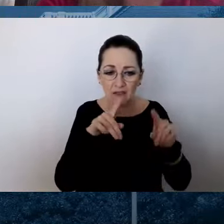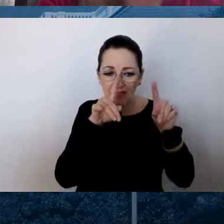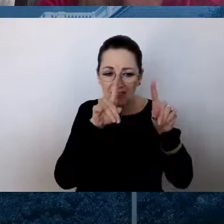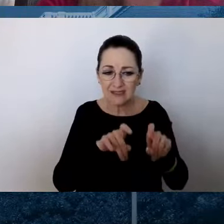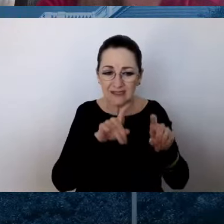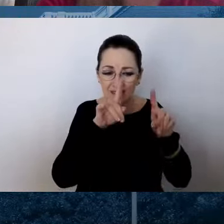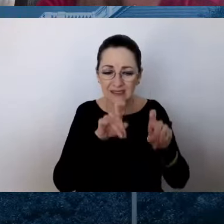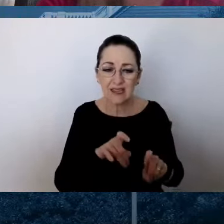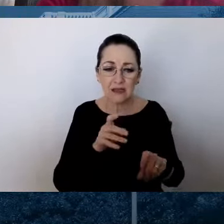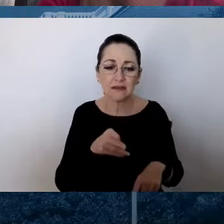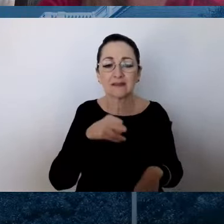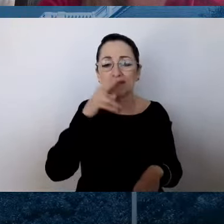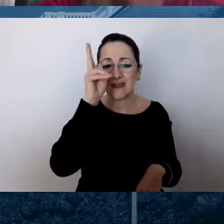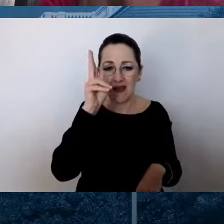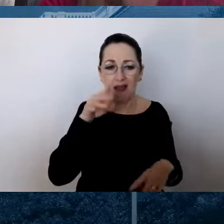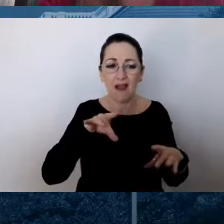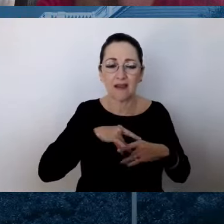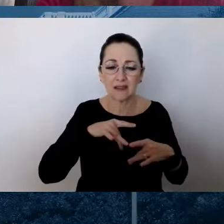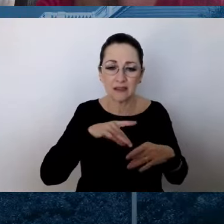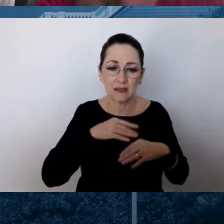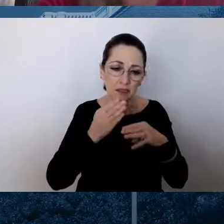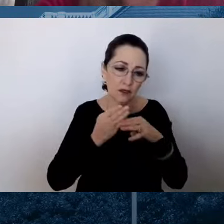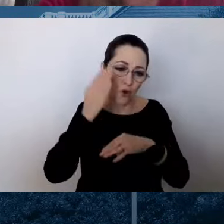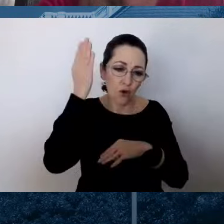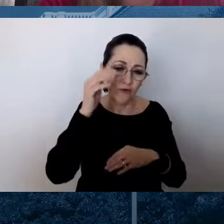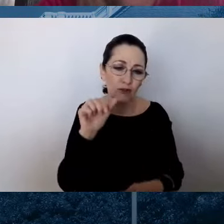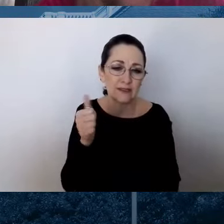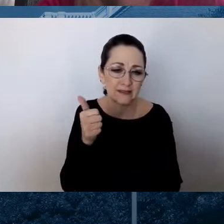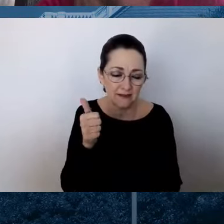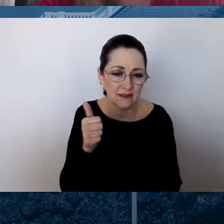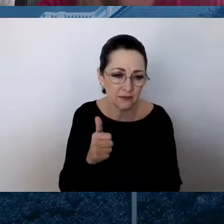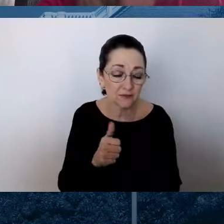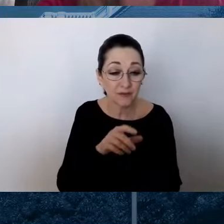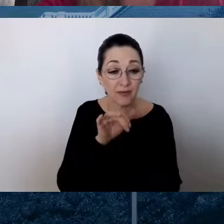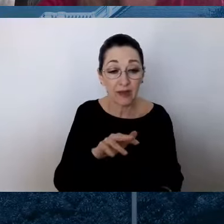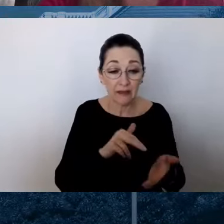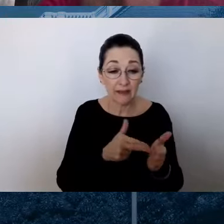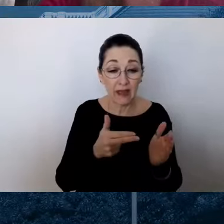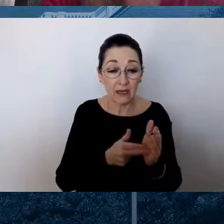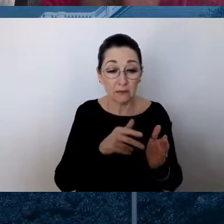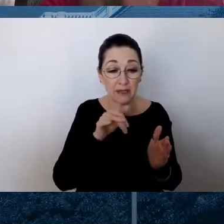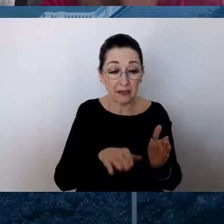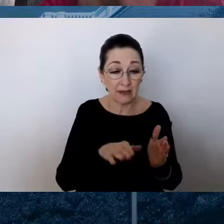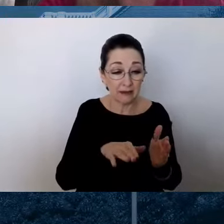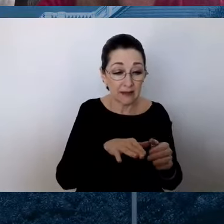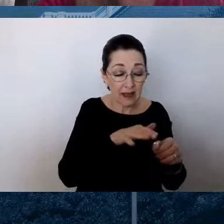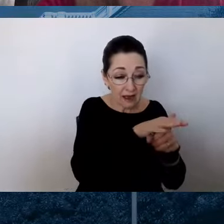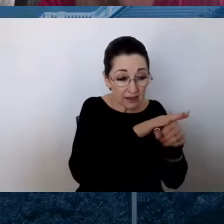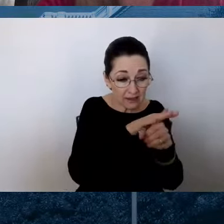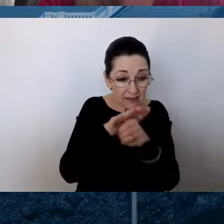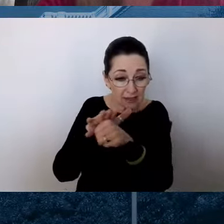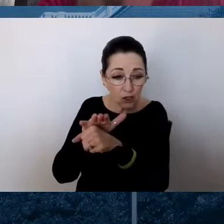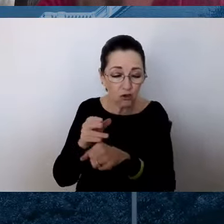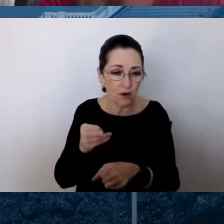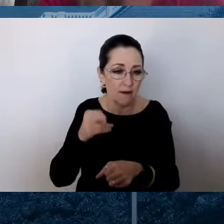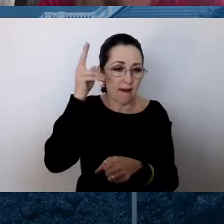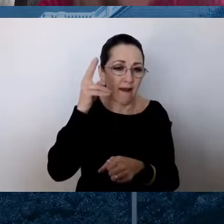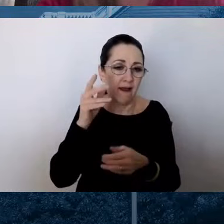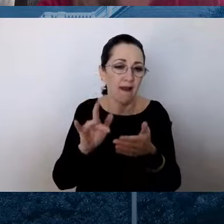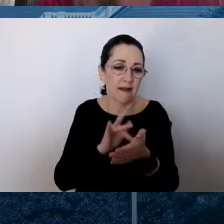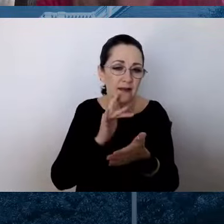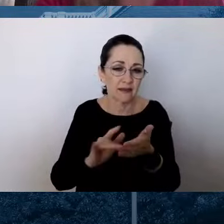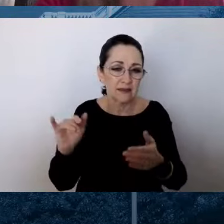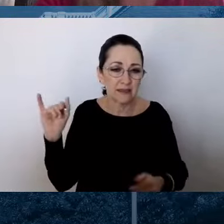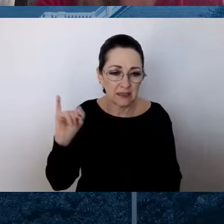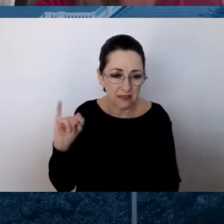that is higher than 10. And this would indicate that these are areas not only with higher infection, but also lower